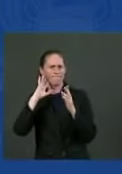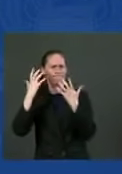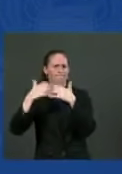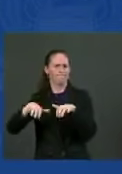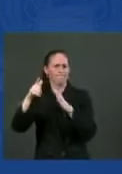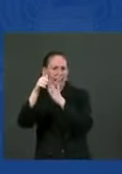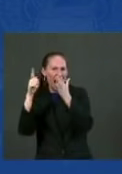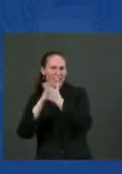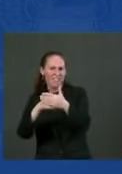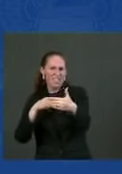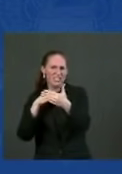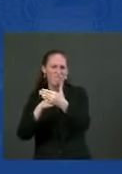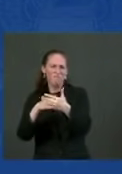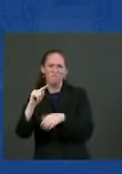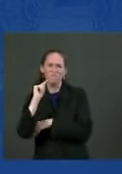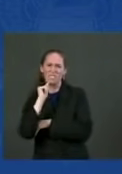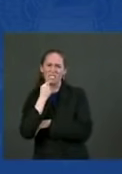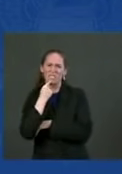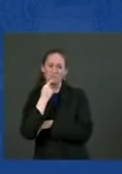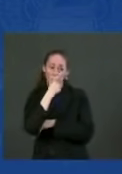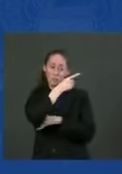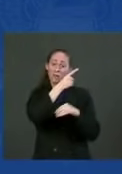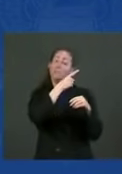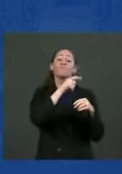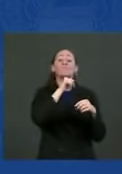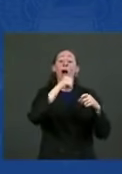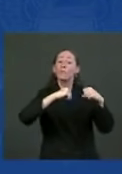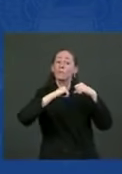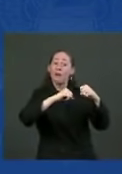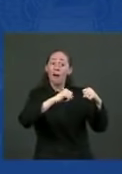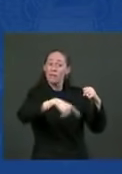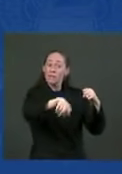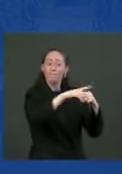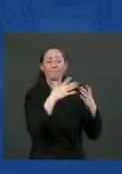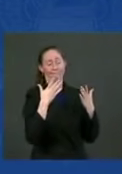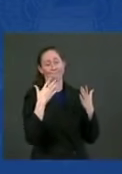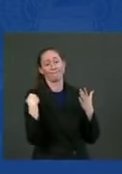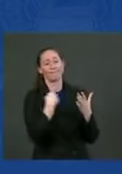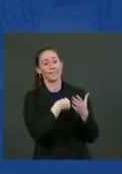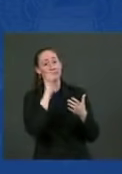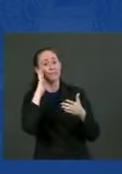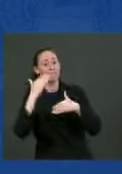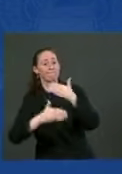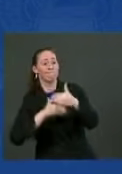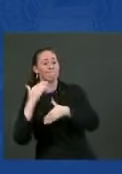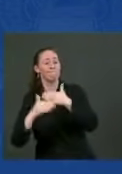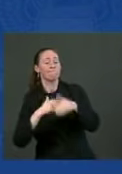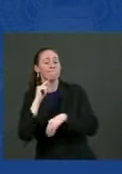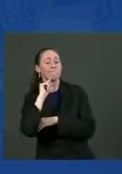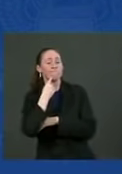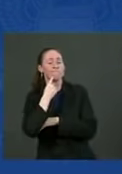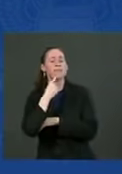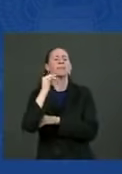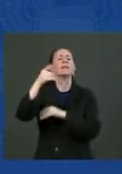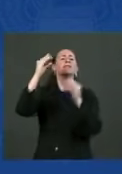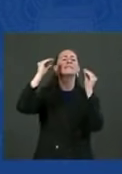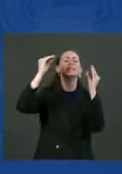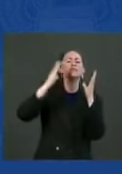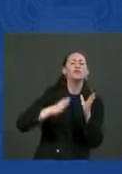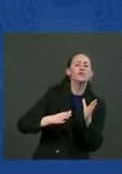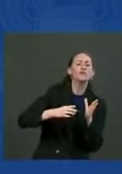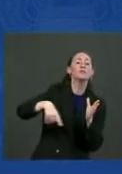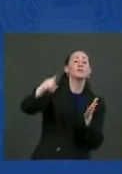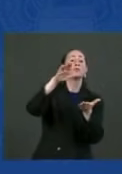that local school officials have ordered. Any teacher or school official whose pay is withheld for doing the right